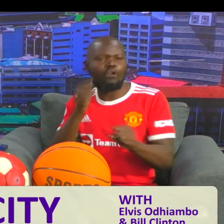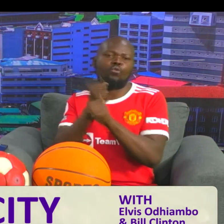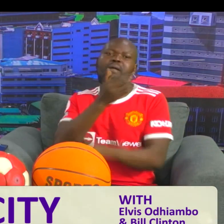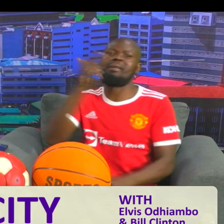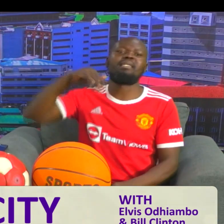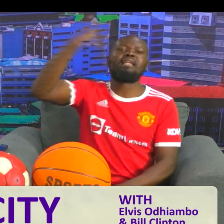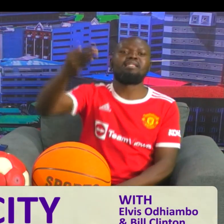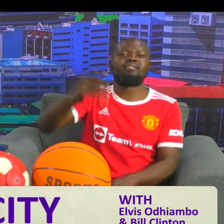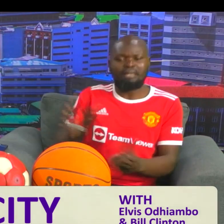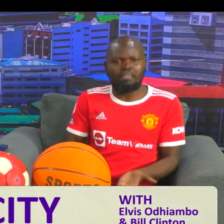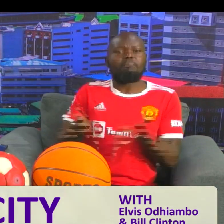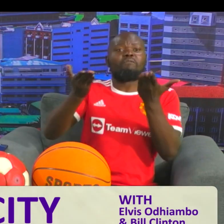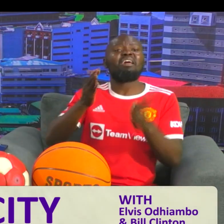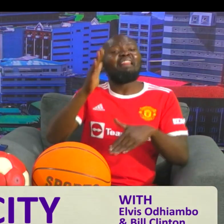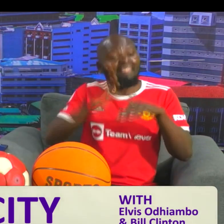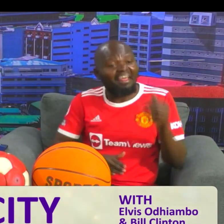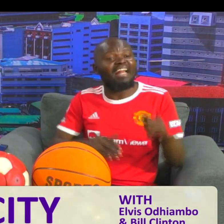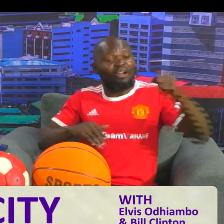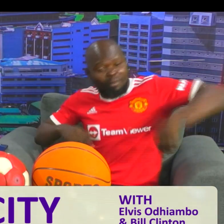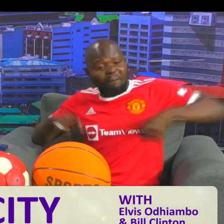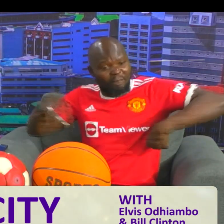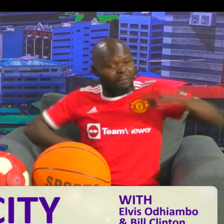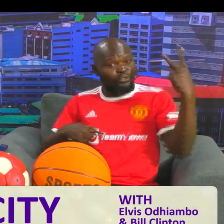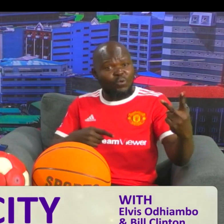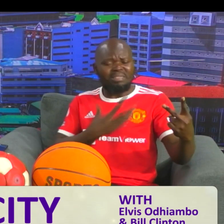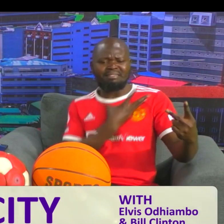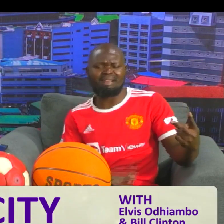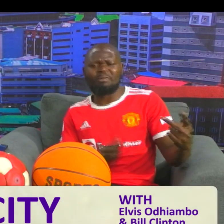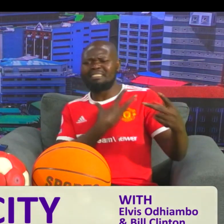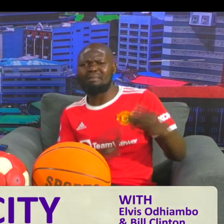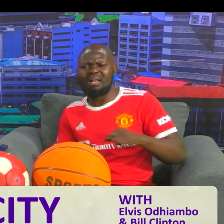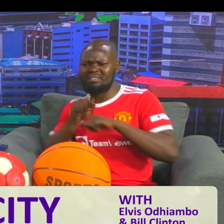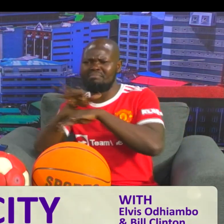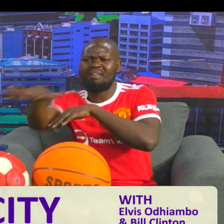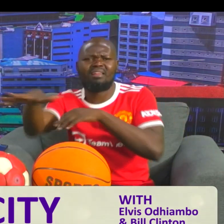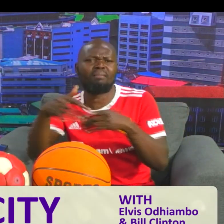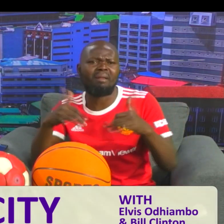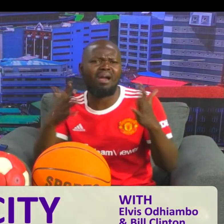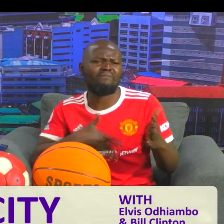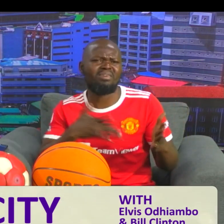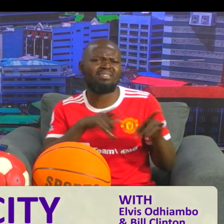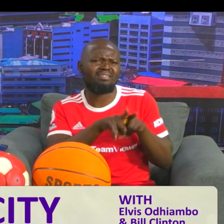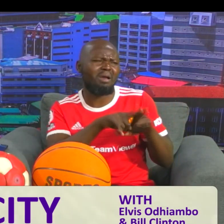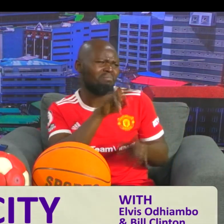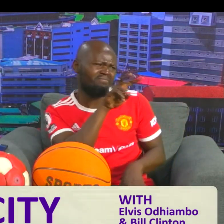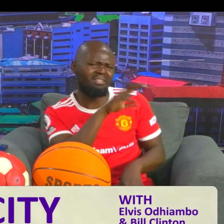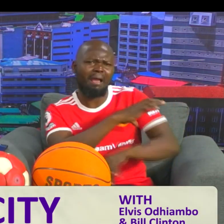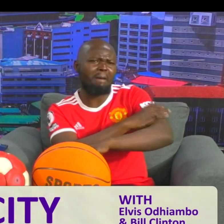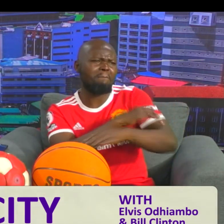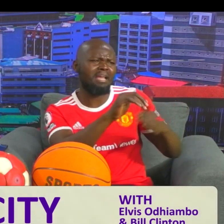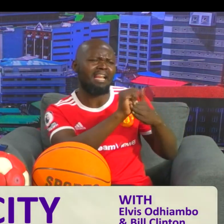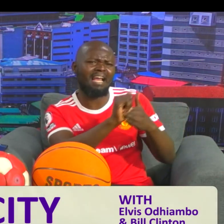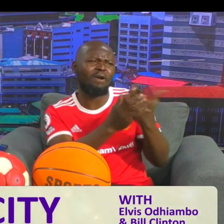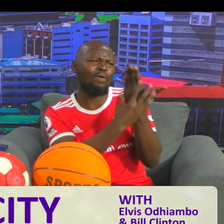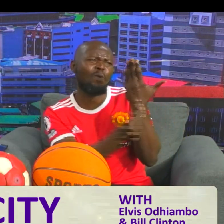Even if they're down 1-0, then they should know they have a chance of changing the game